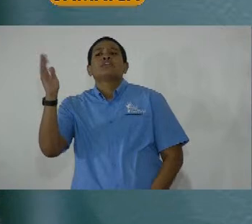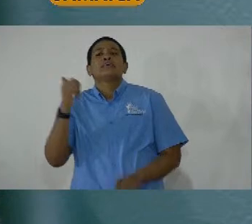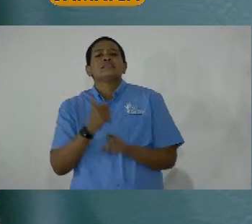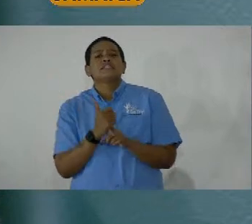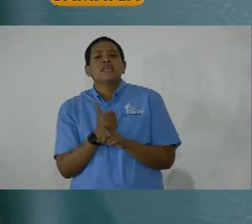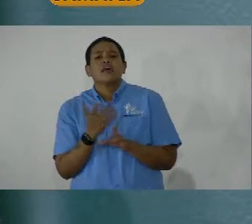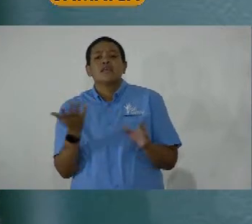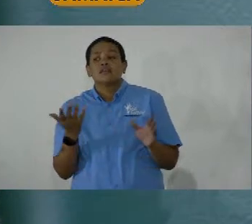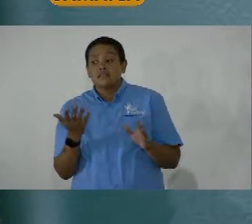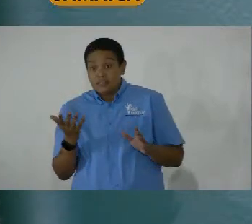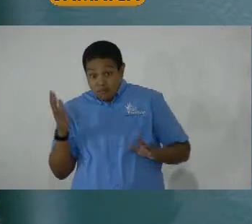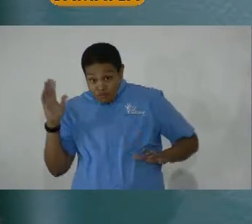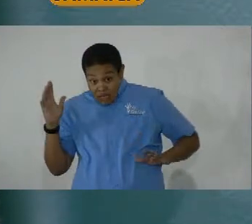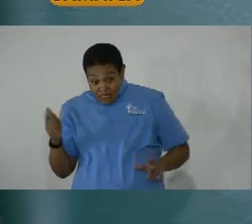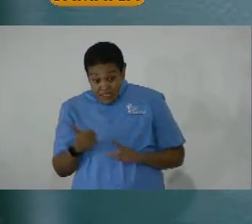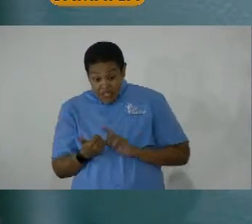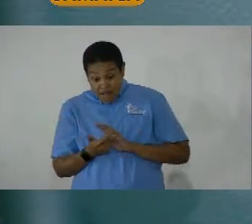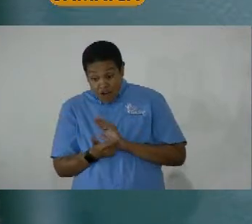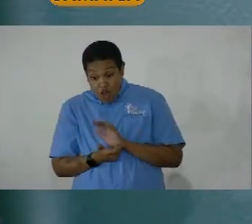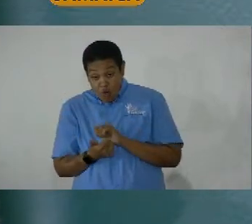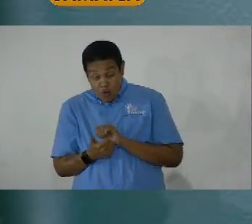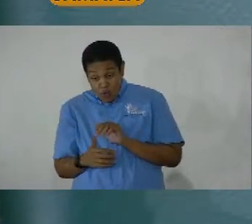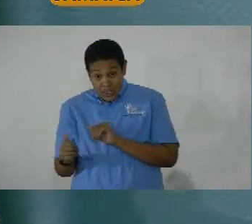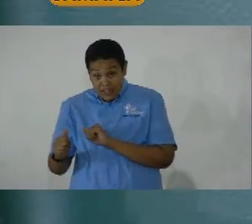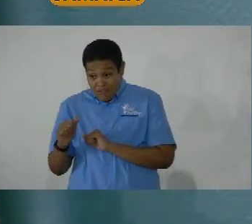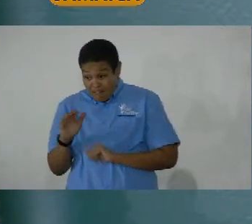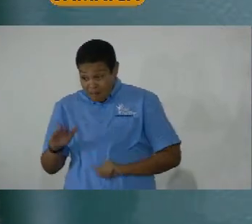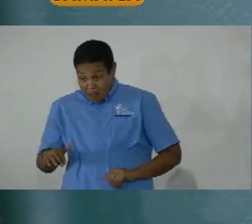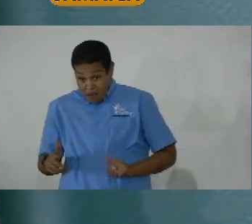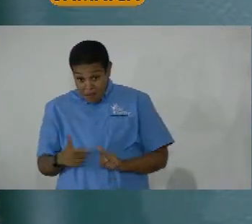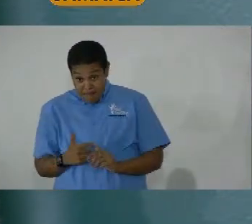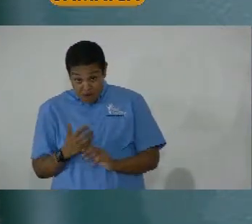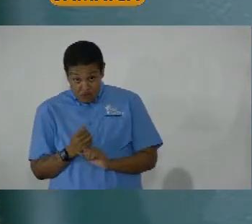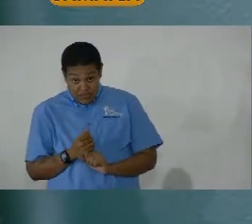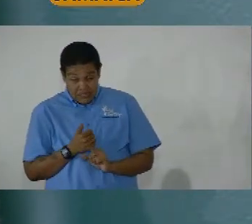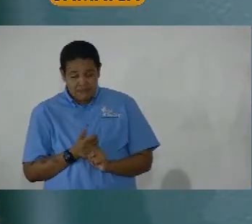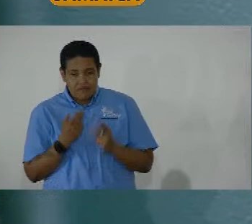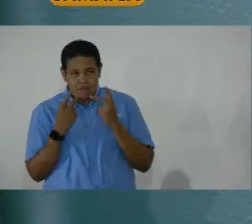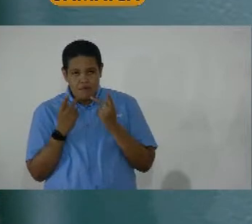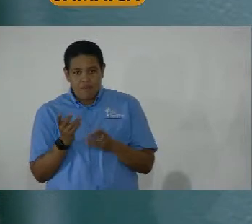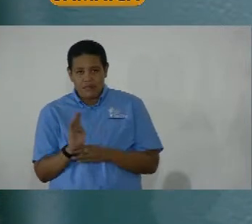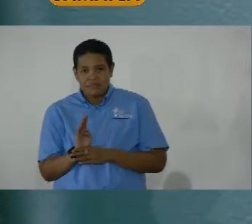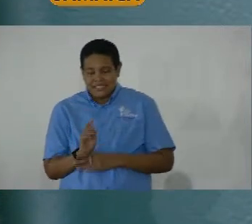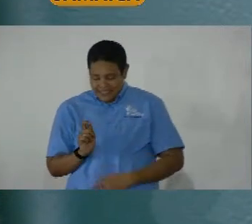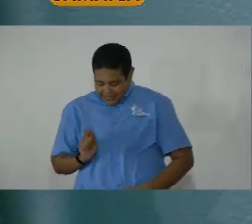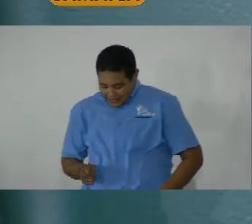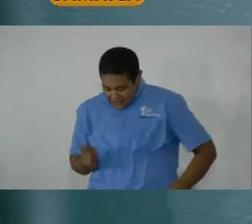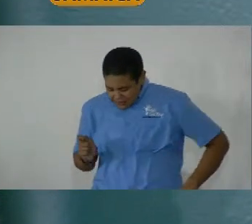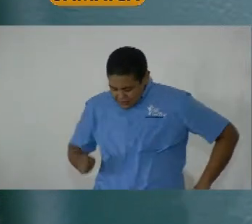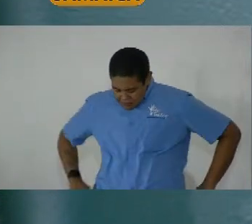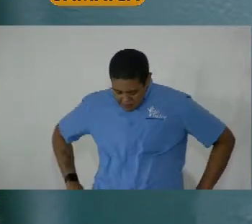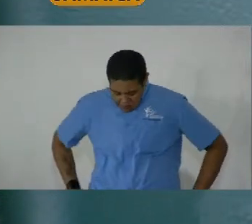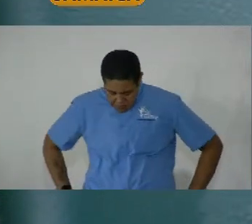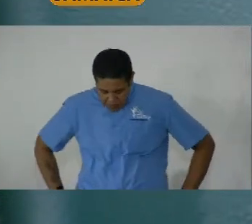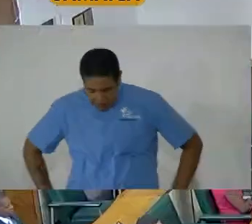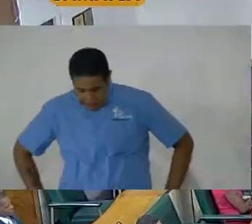presentation of bills without leave of the House first obtained, public